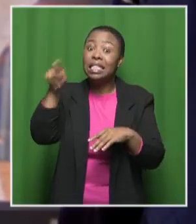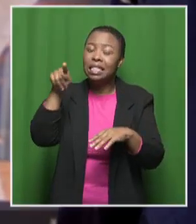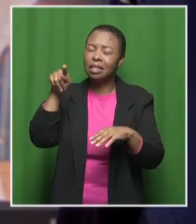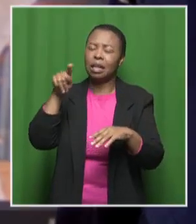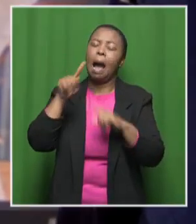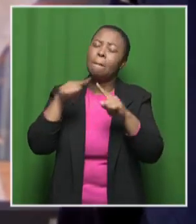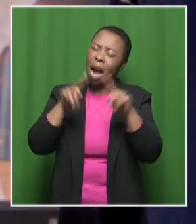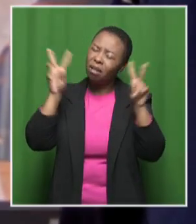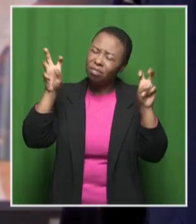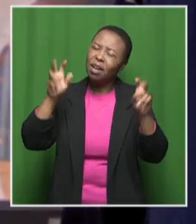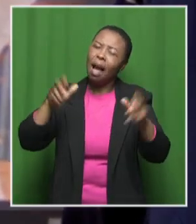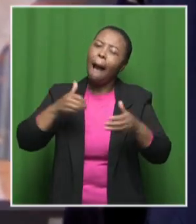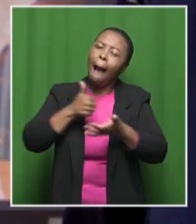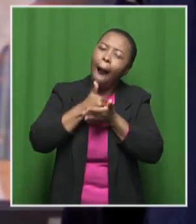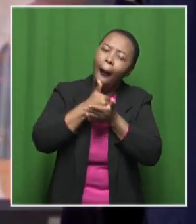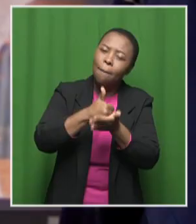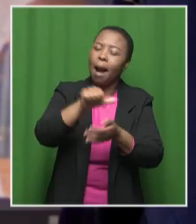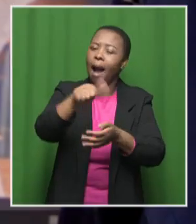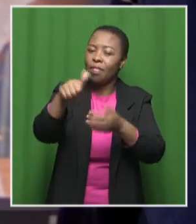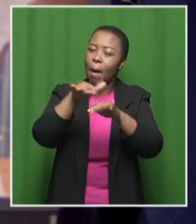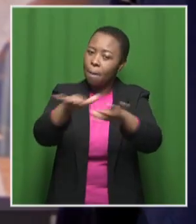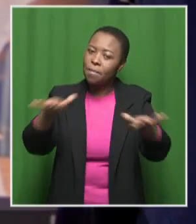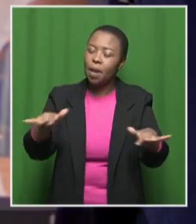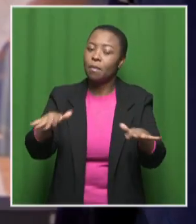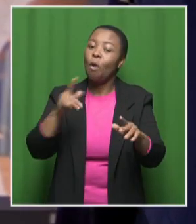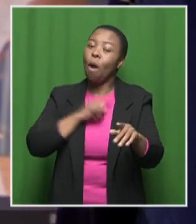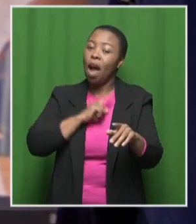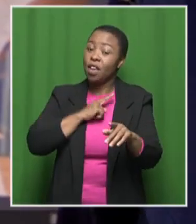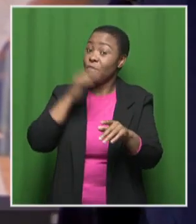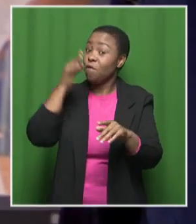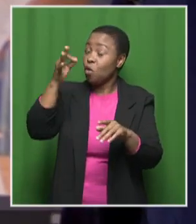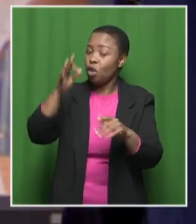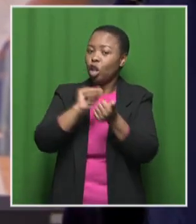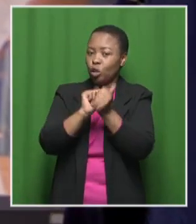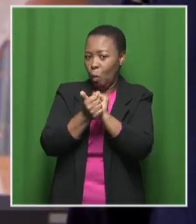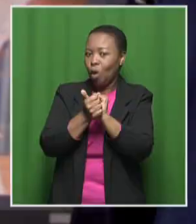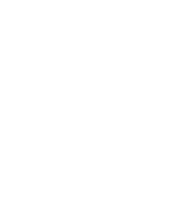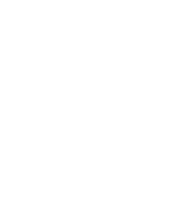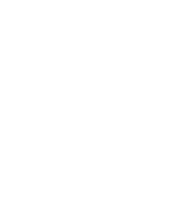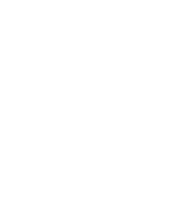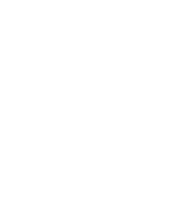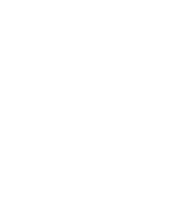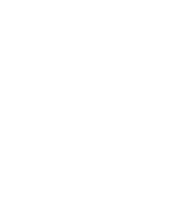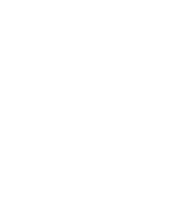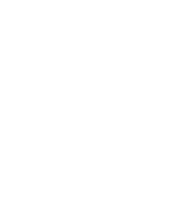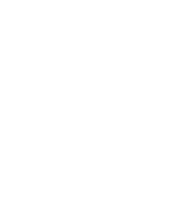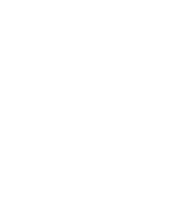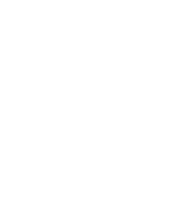These youngsters, as far as we know, are the future of our South African sport. And that's where we'll wrap it up.